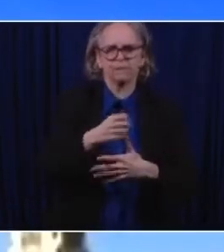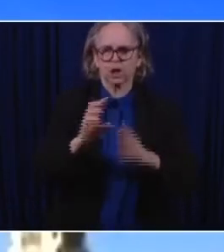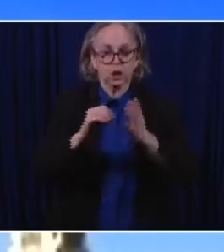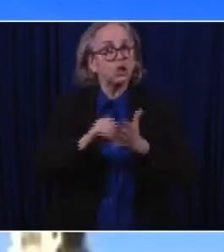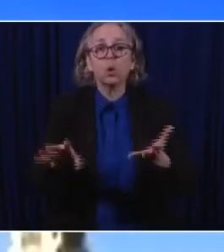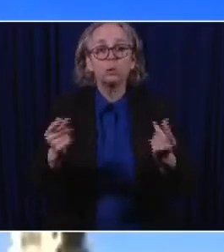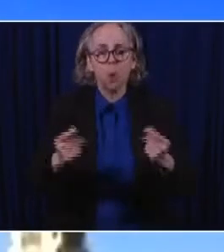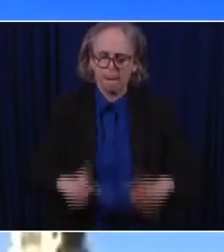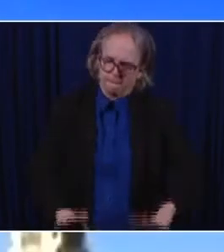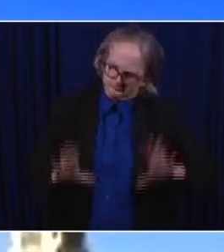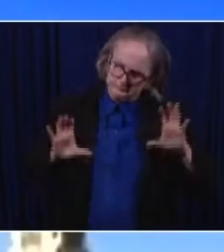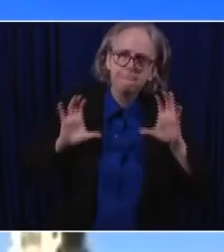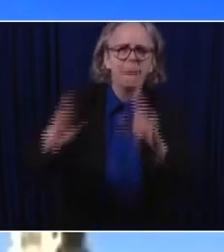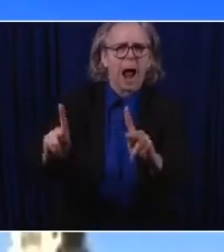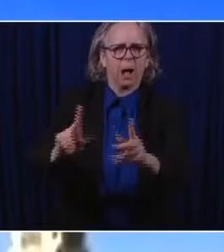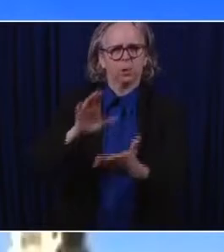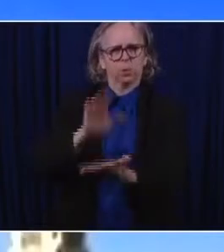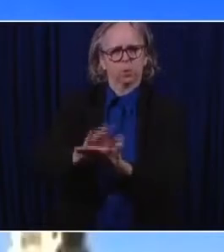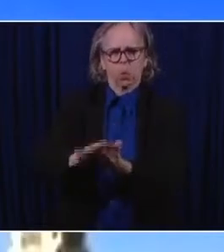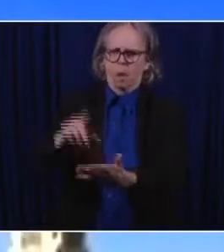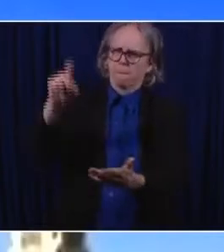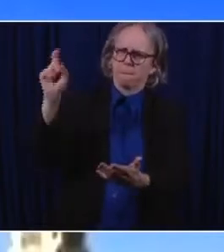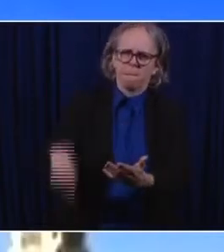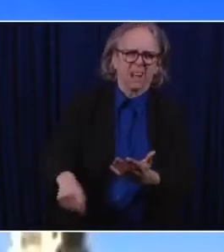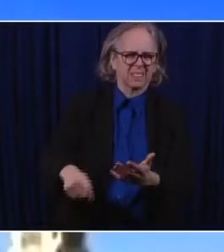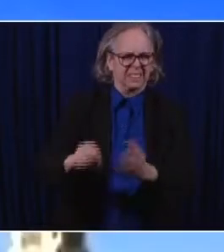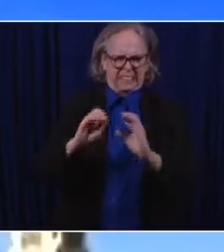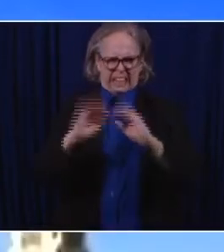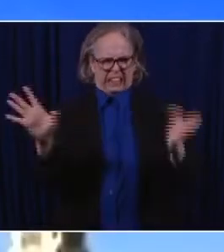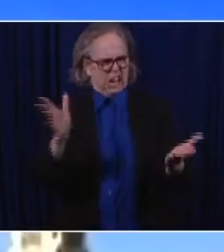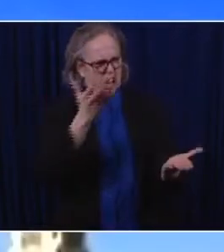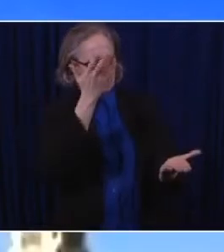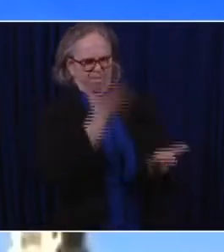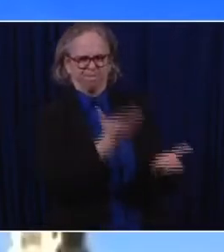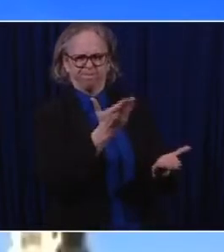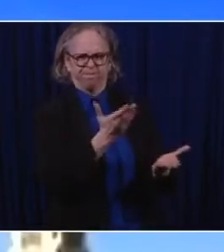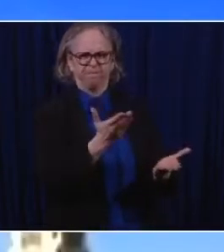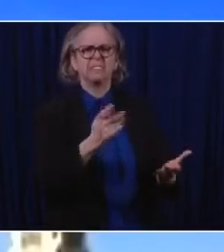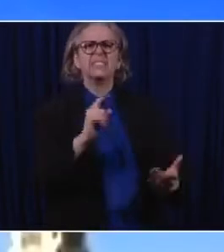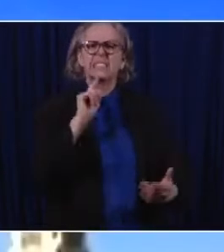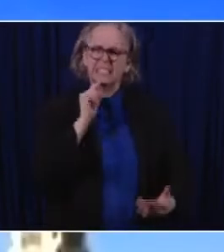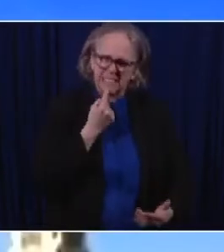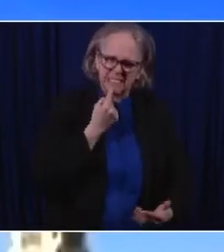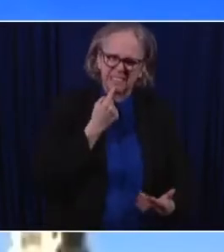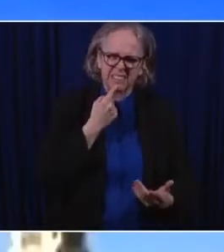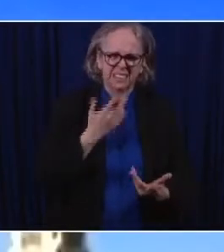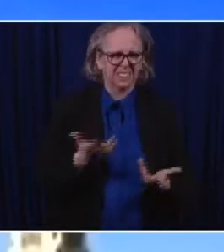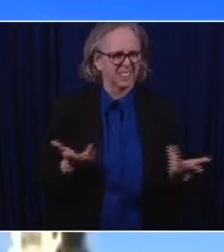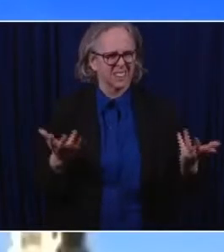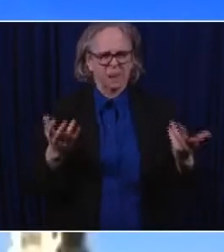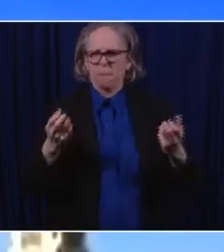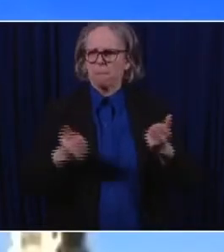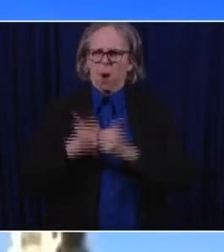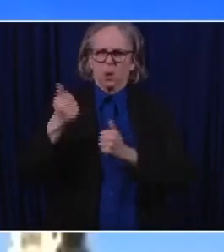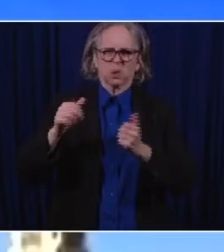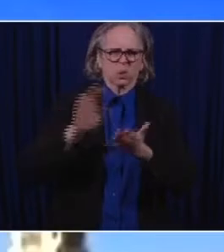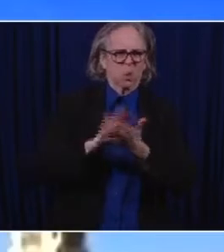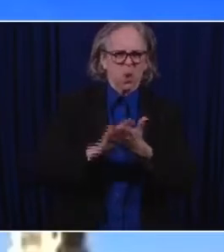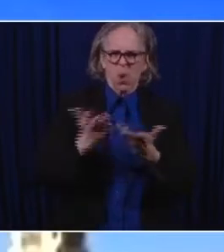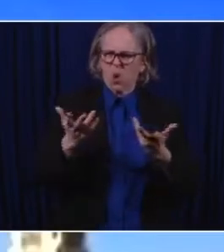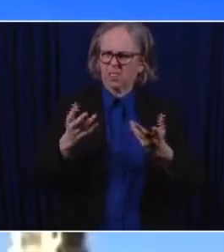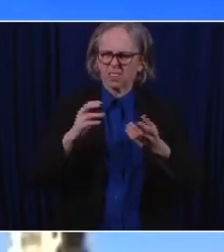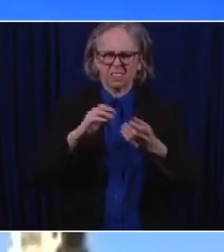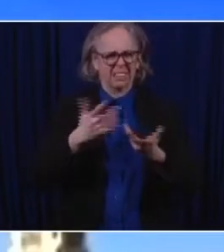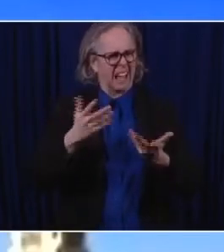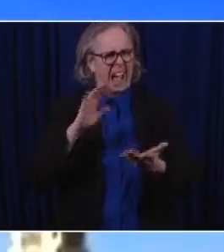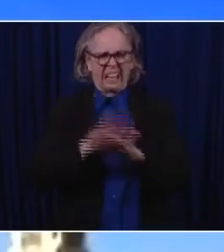their academic journey, helping them be prepared for success for the rest of this school year, and then leading up into the next school year. The challenge